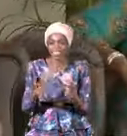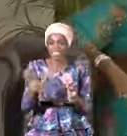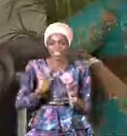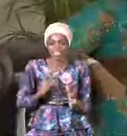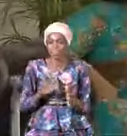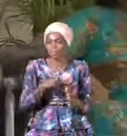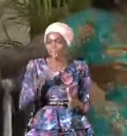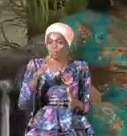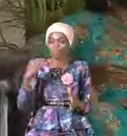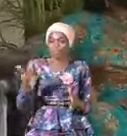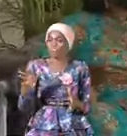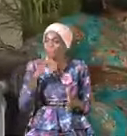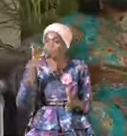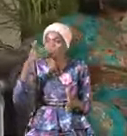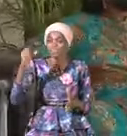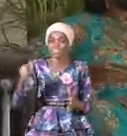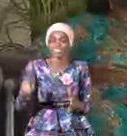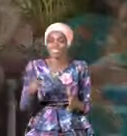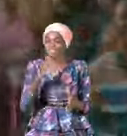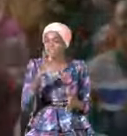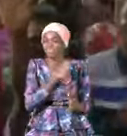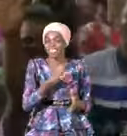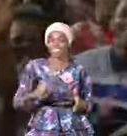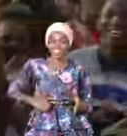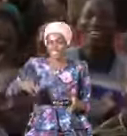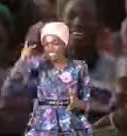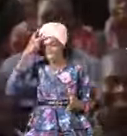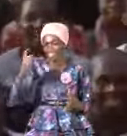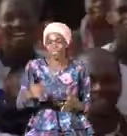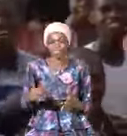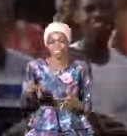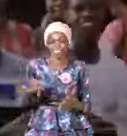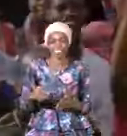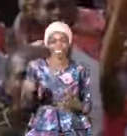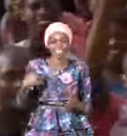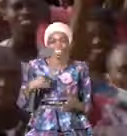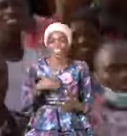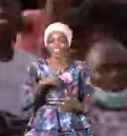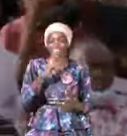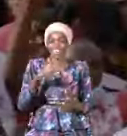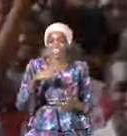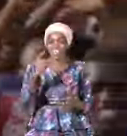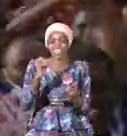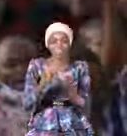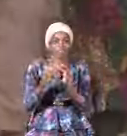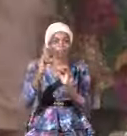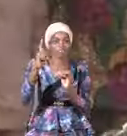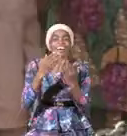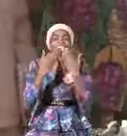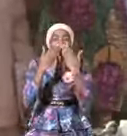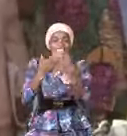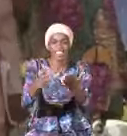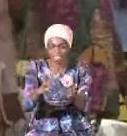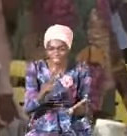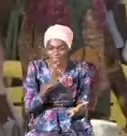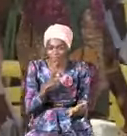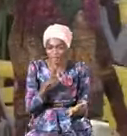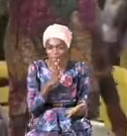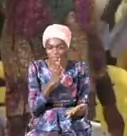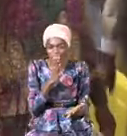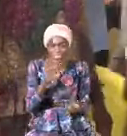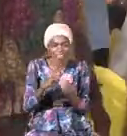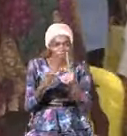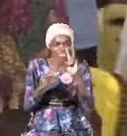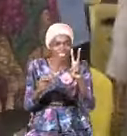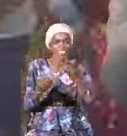Mommy Esther Kumuyi, who had come at such a time like this. We all say, number one, thank you, mommy. Number